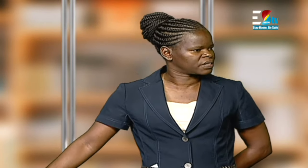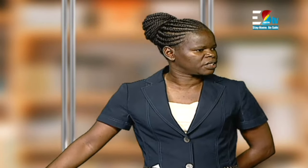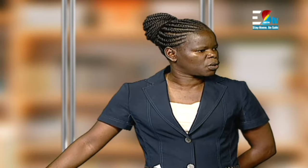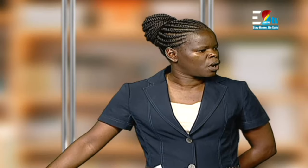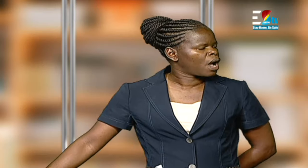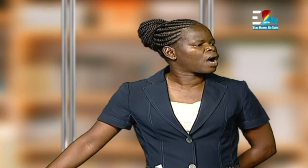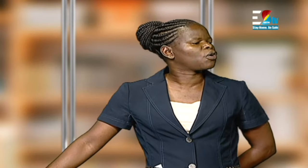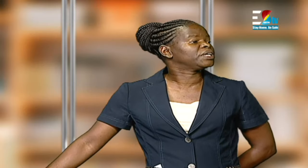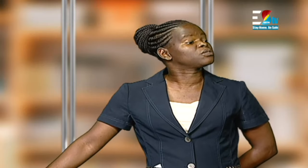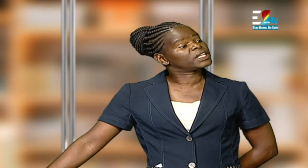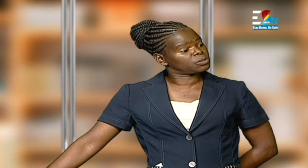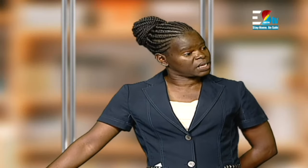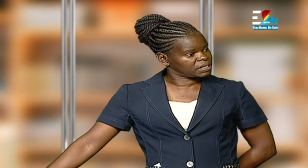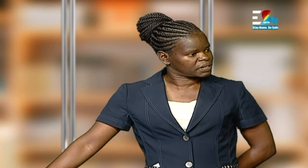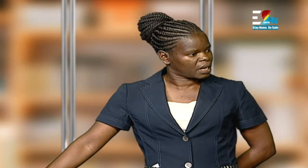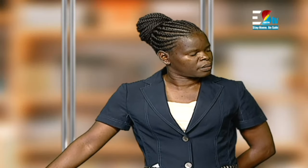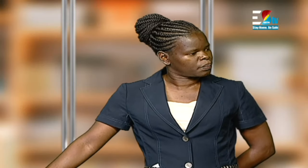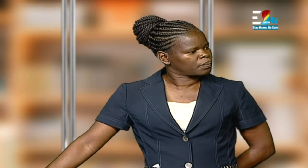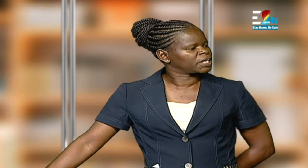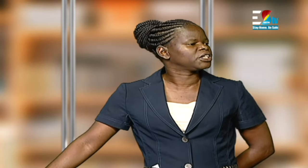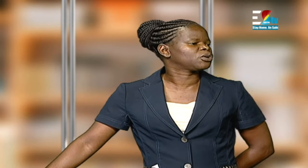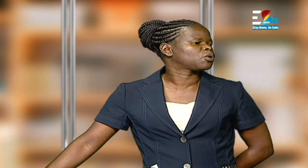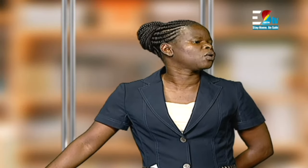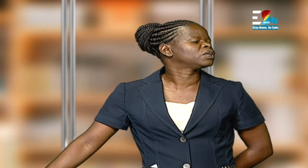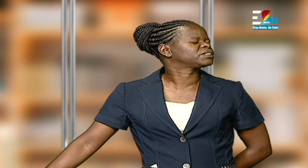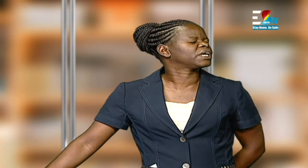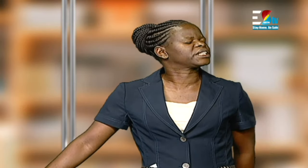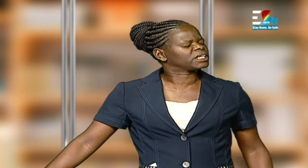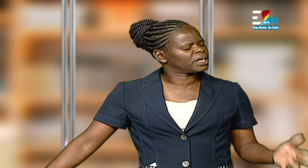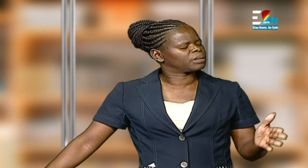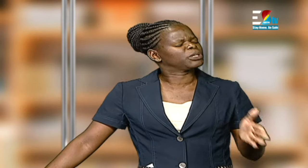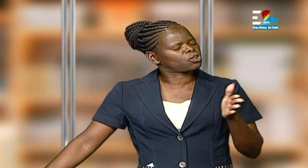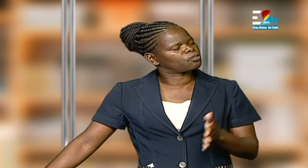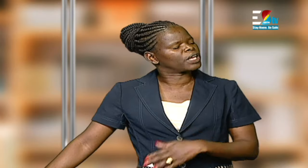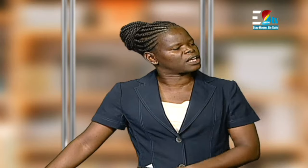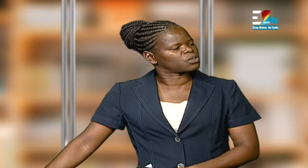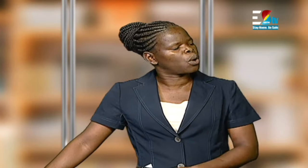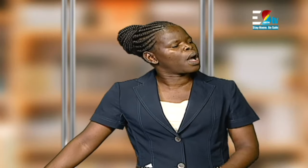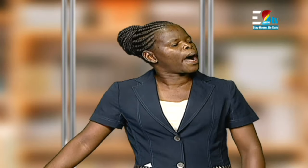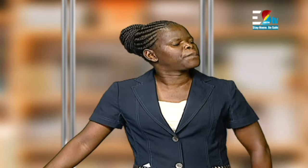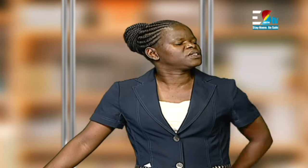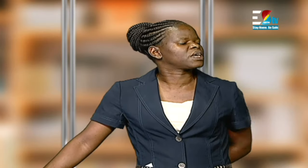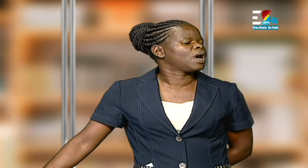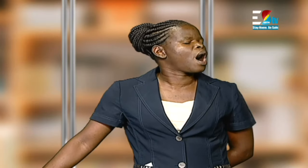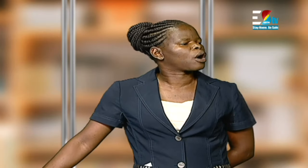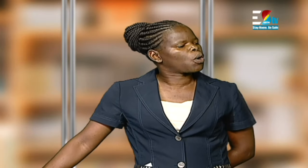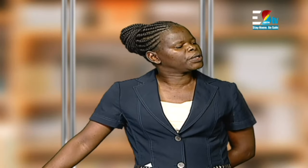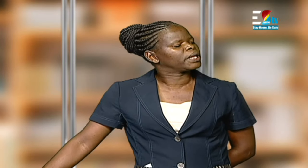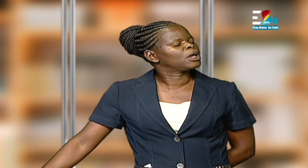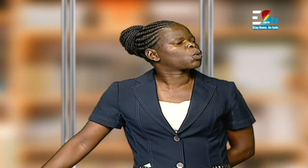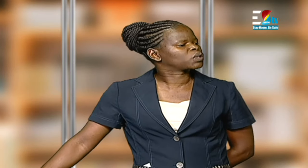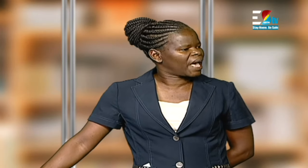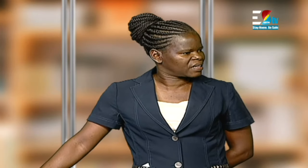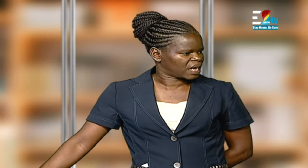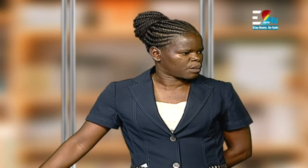kusikhomba sendo, akhone kusehlukanisa ngetinhlobo ngemicondvo yaso, aphinze